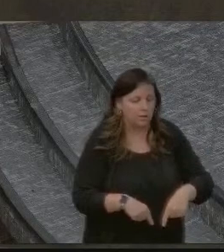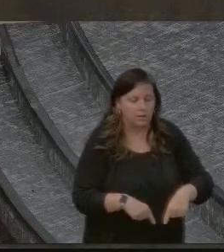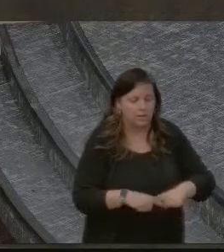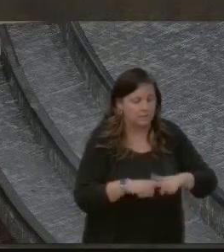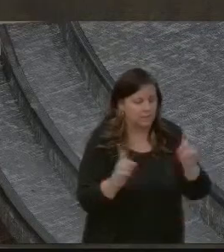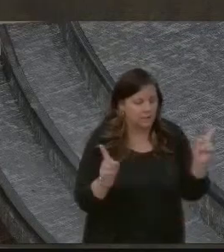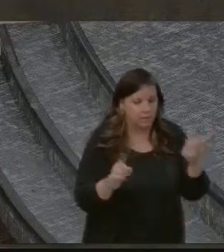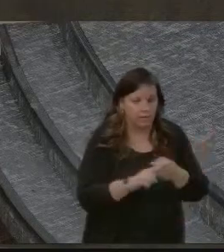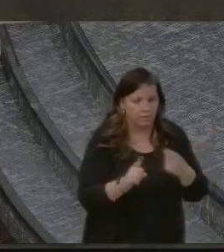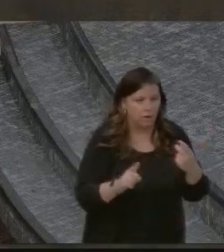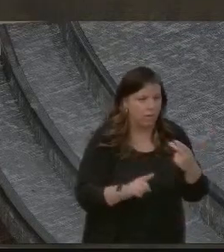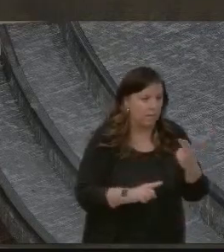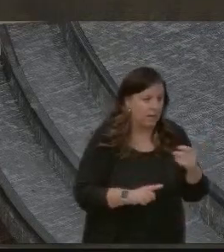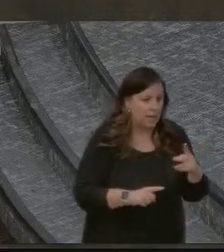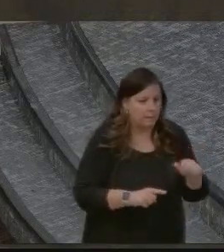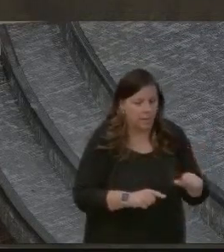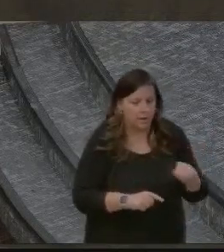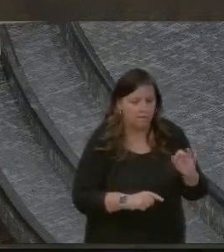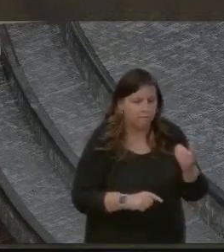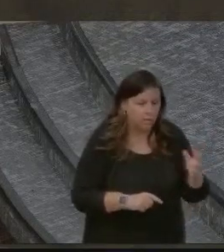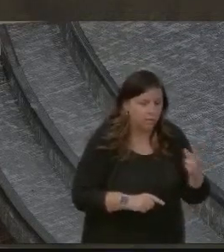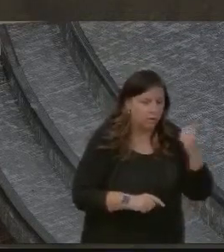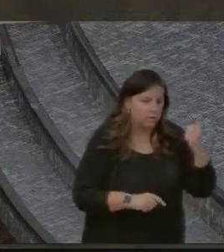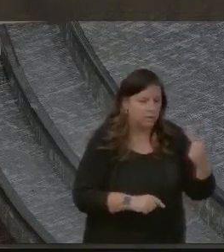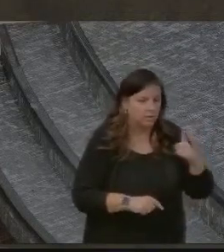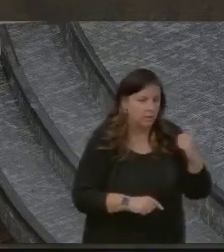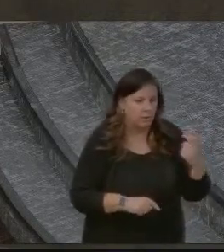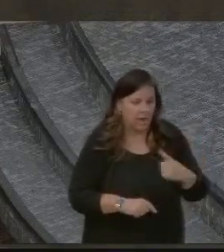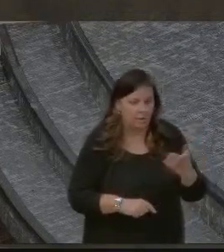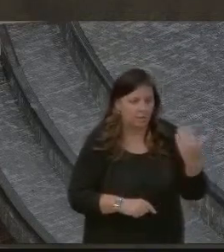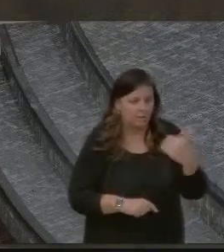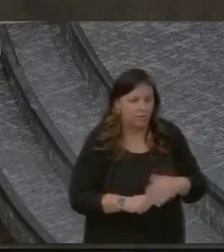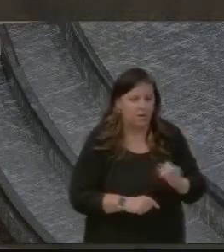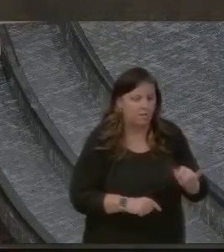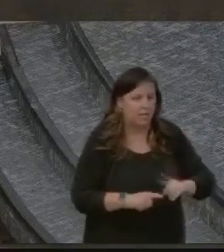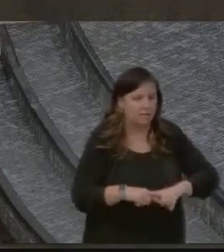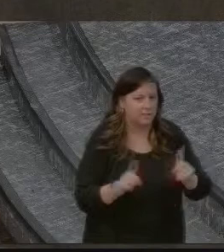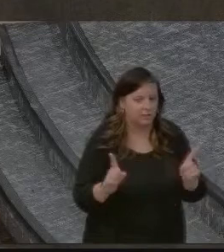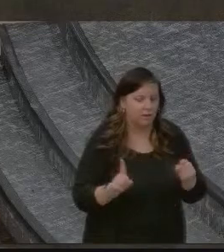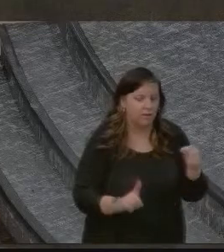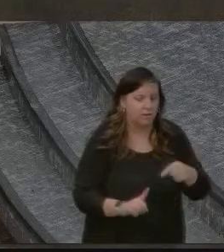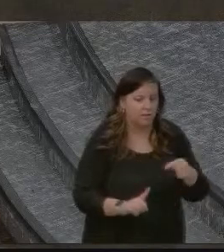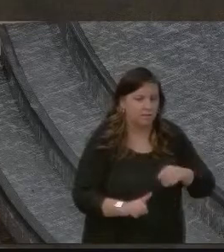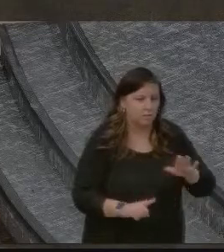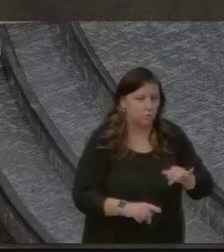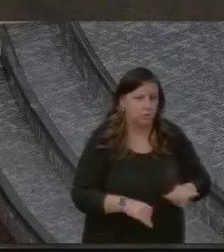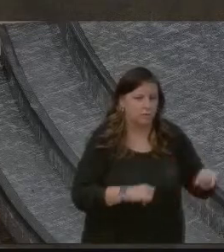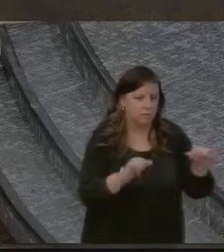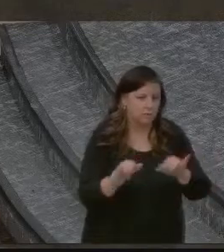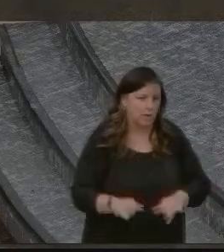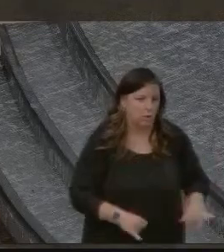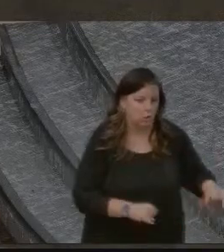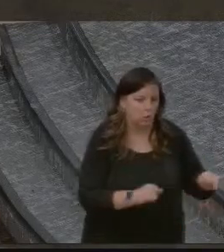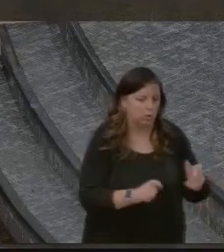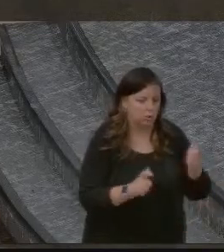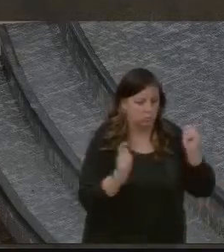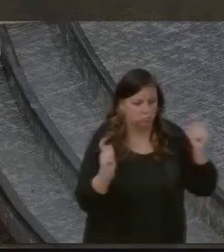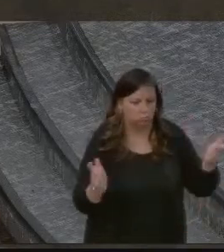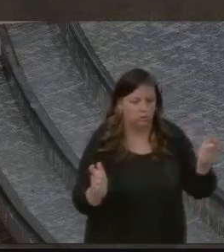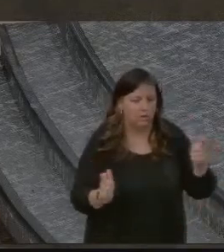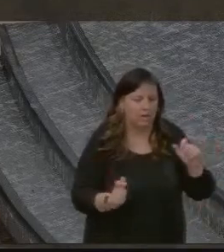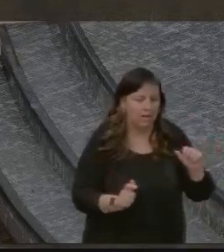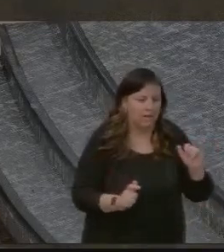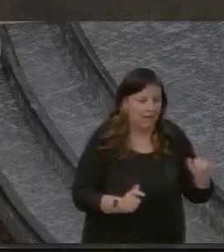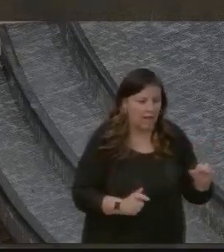ionization HEPA filters, because someone did ask that question earlier. That's totally different. This is your standard huge air